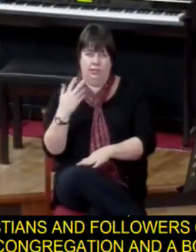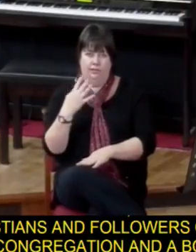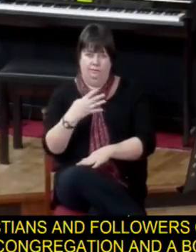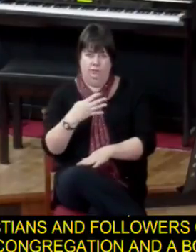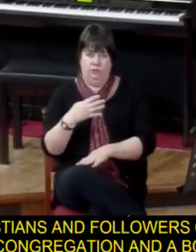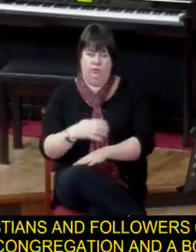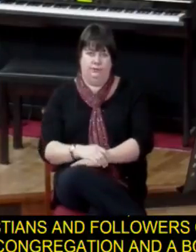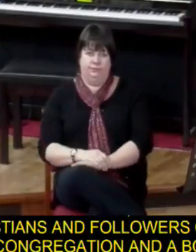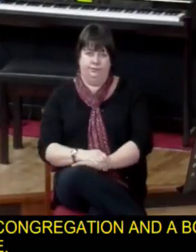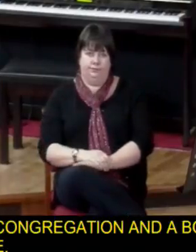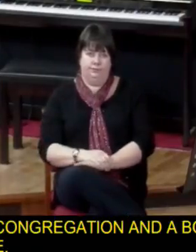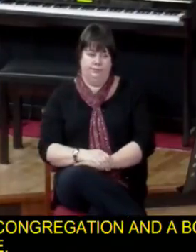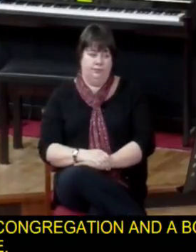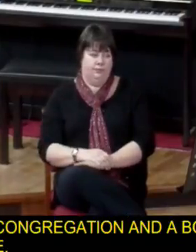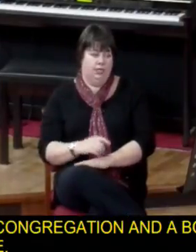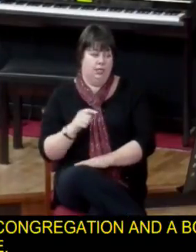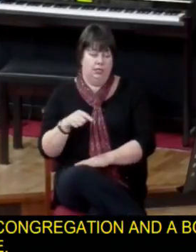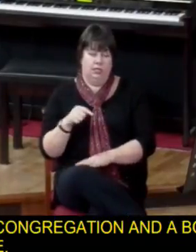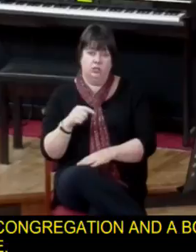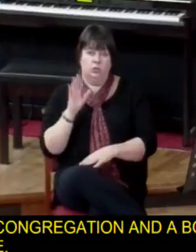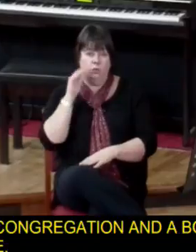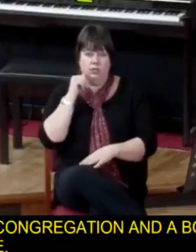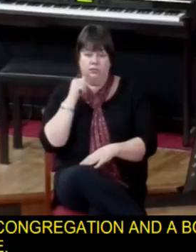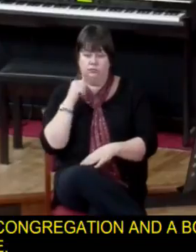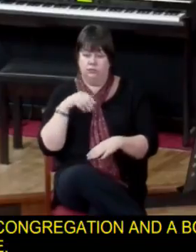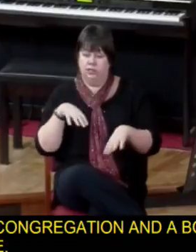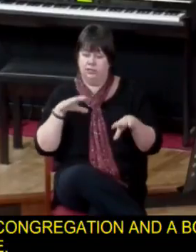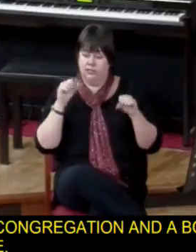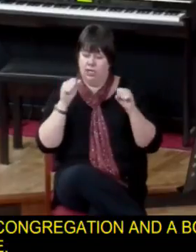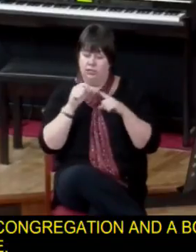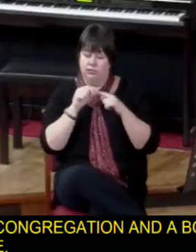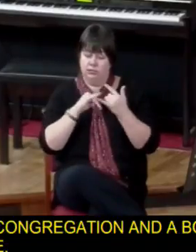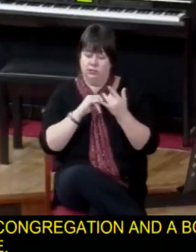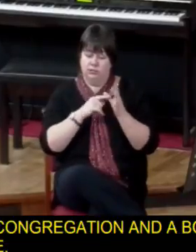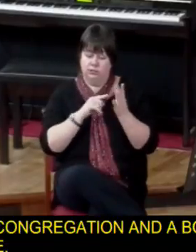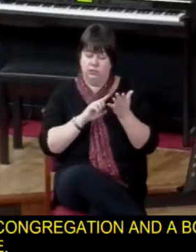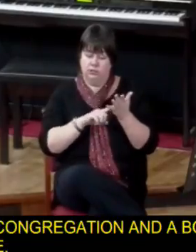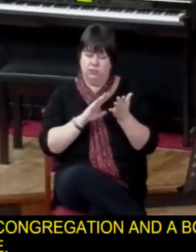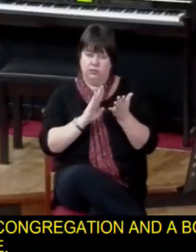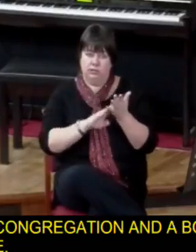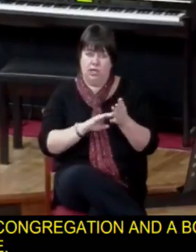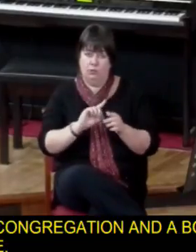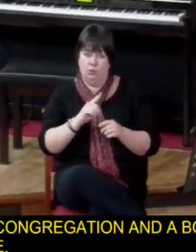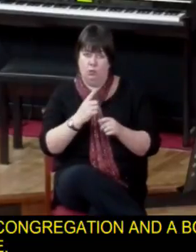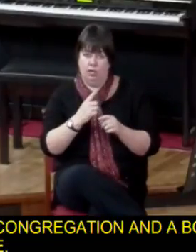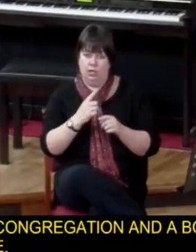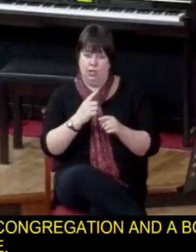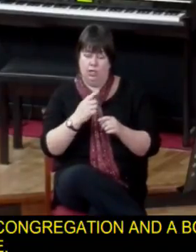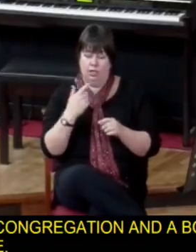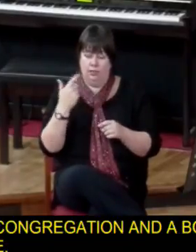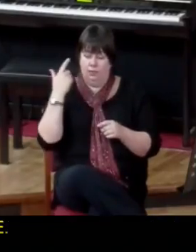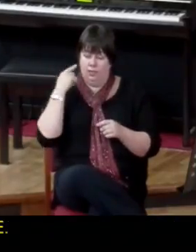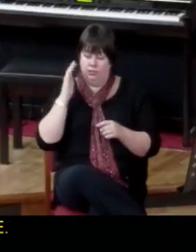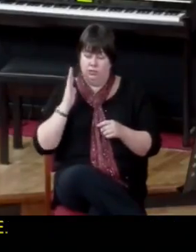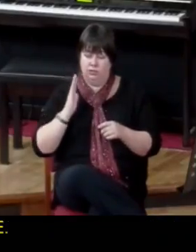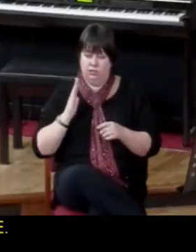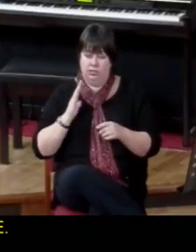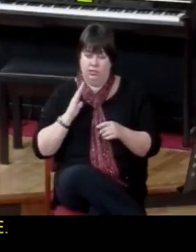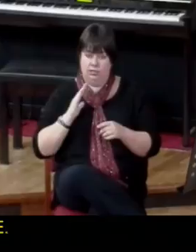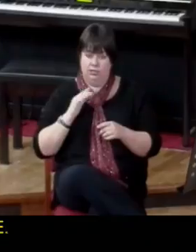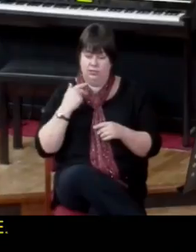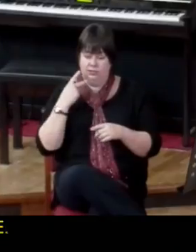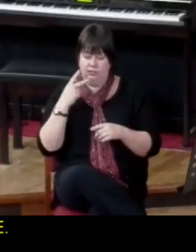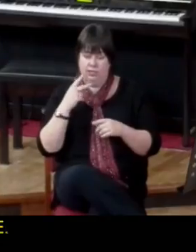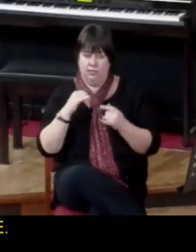our way through the Psalms. We began on New Year's Day singing Psalm 1, and then last Sunday we sang the last Psalm